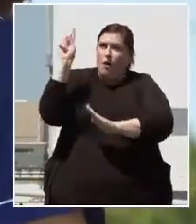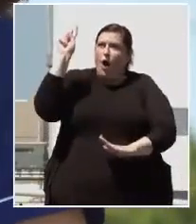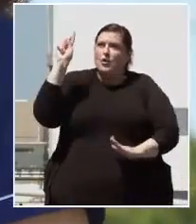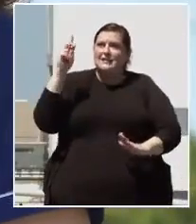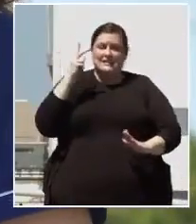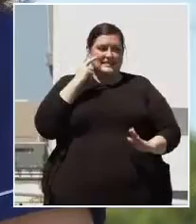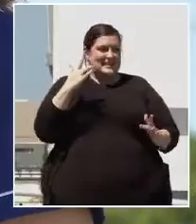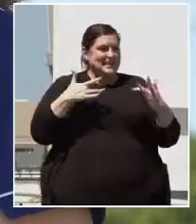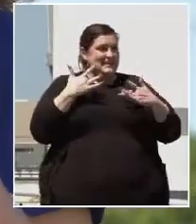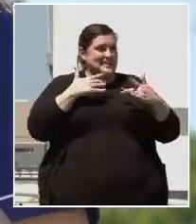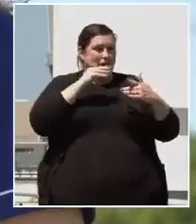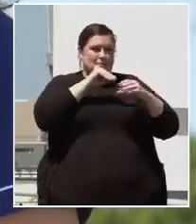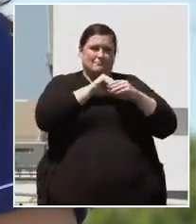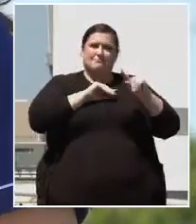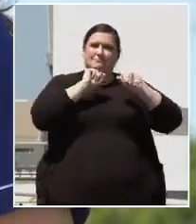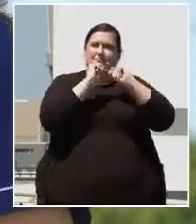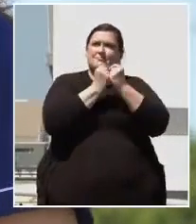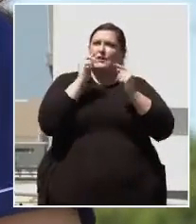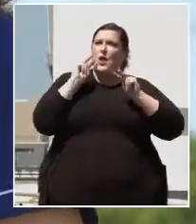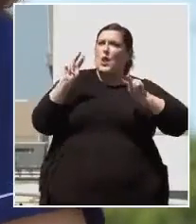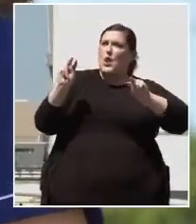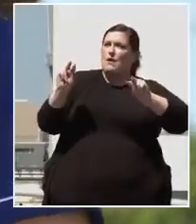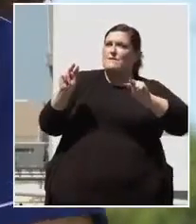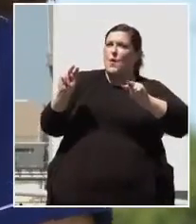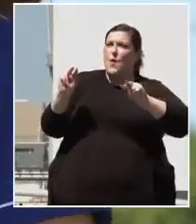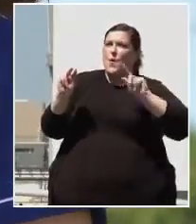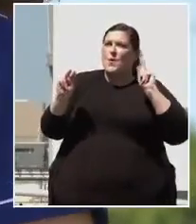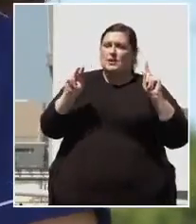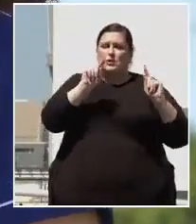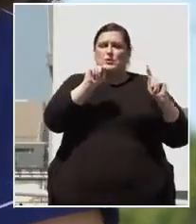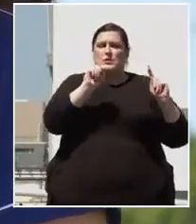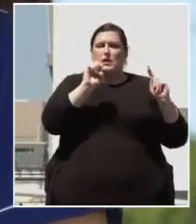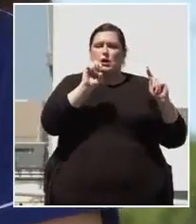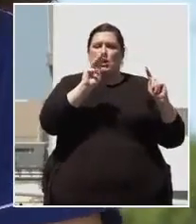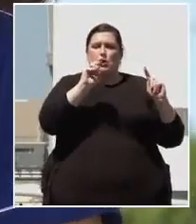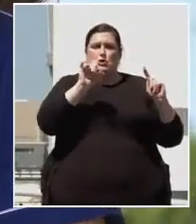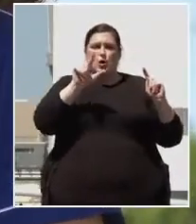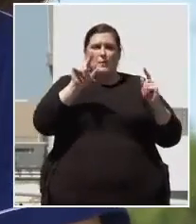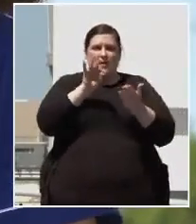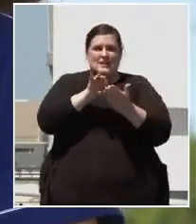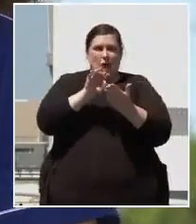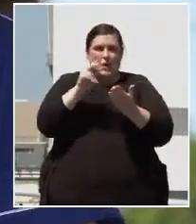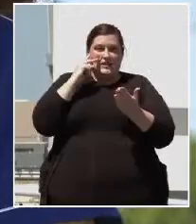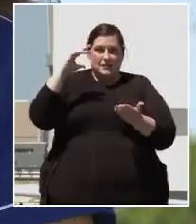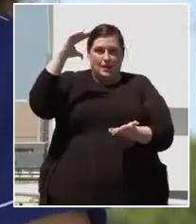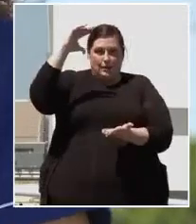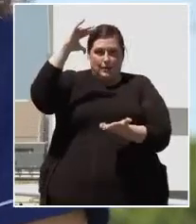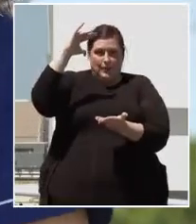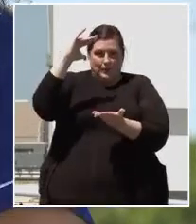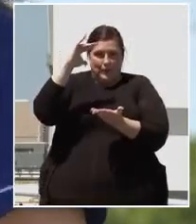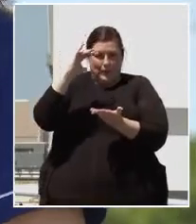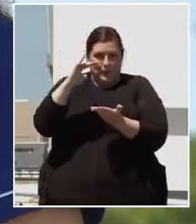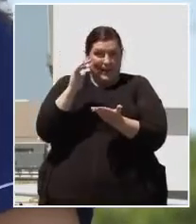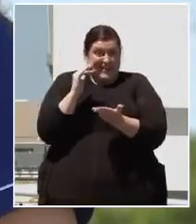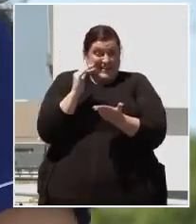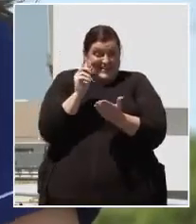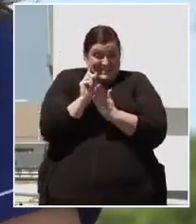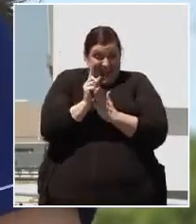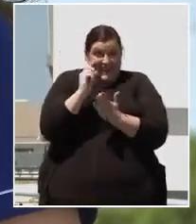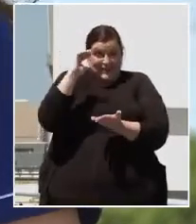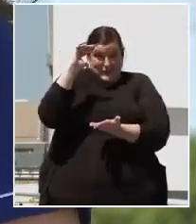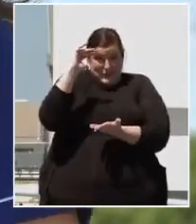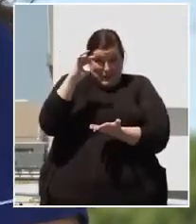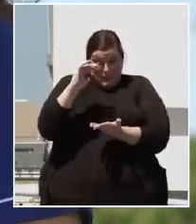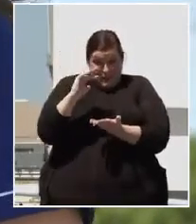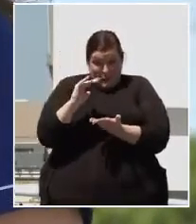in the team I look forward to getting into terminal count and seeing those last minutes and seconds take off the countdown clock knowing